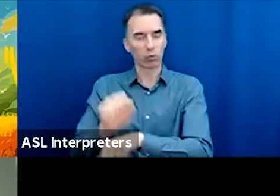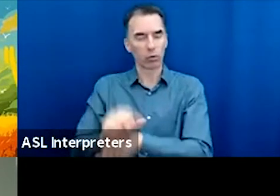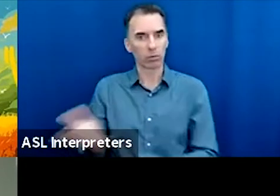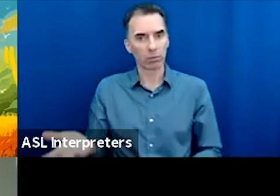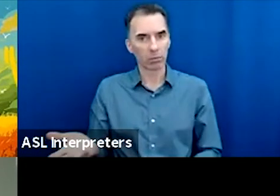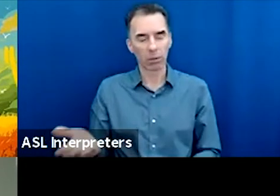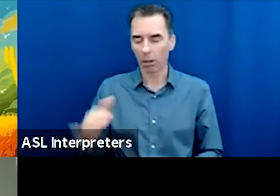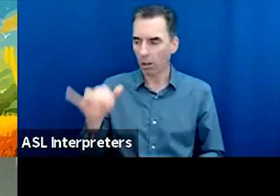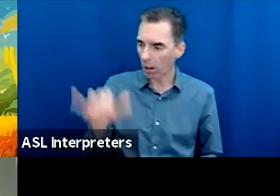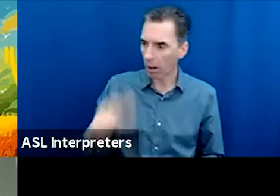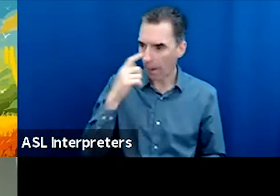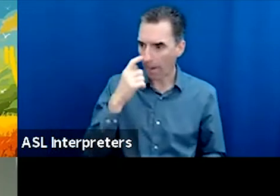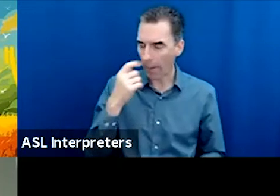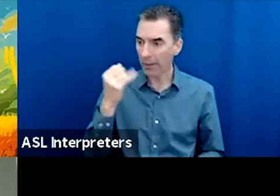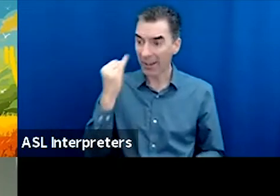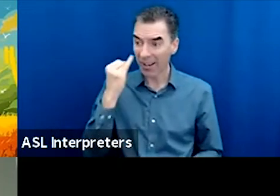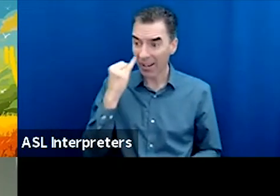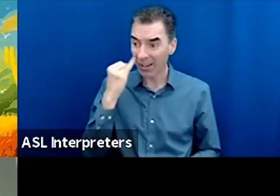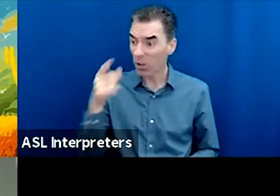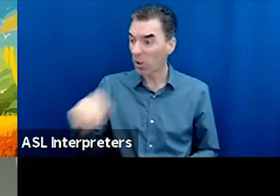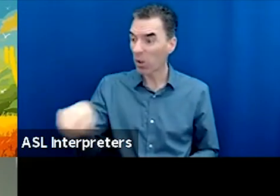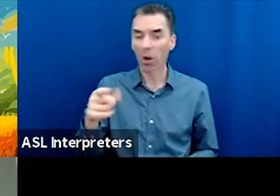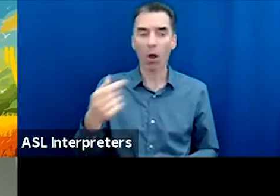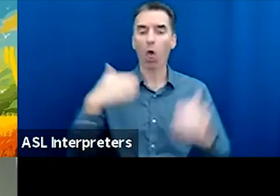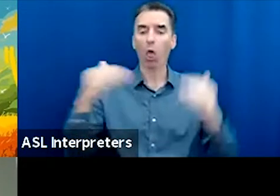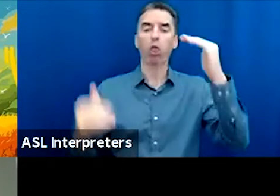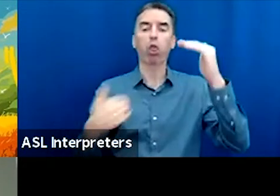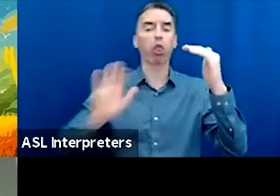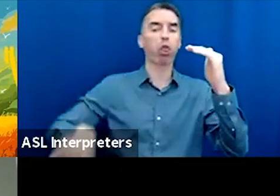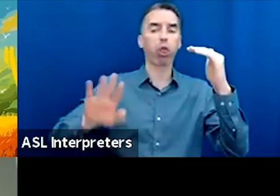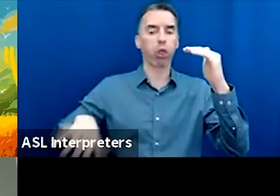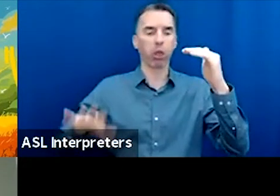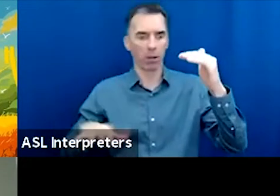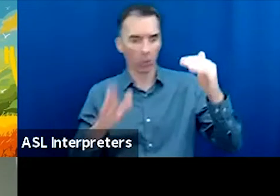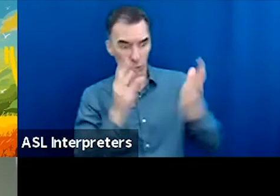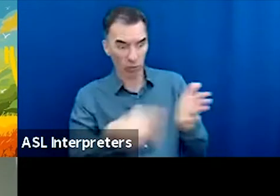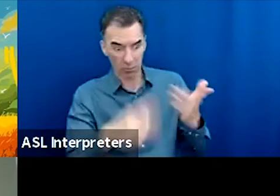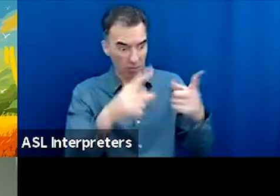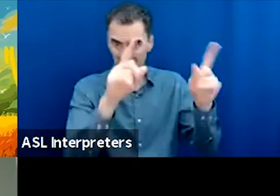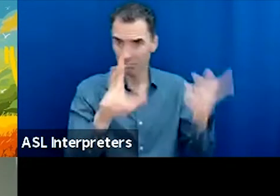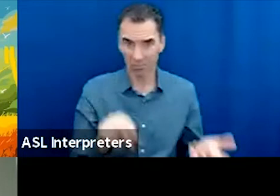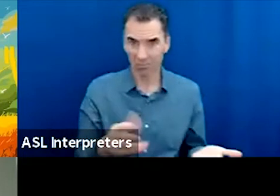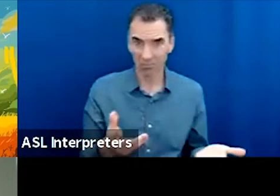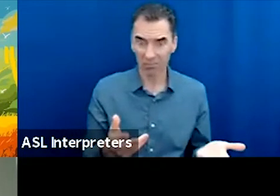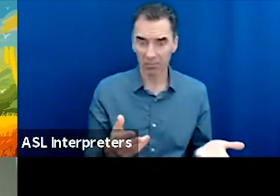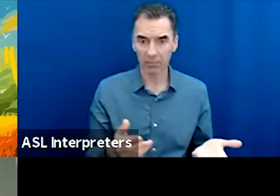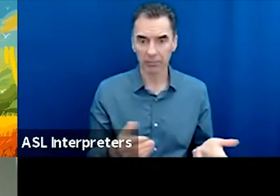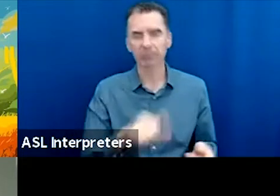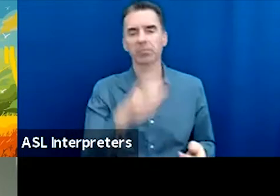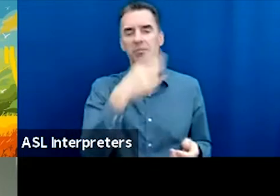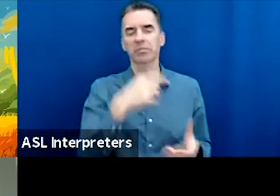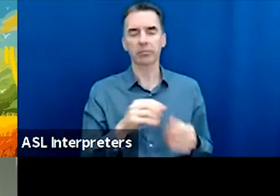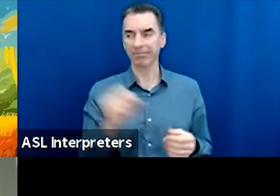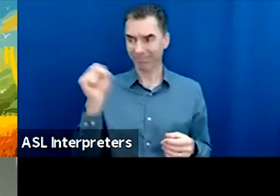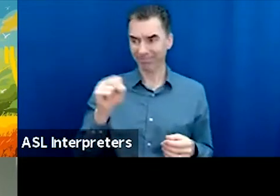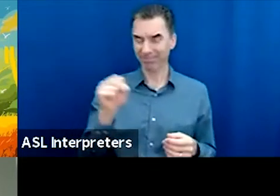conditions directly impact student success. And I just want to add on is that this is also a place where you